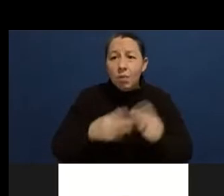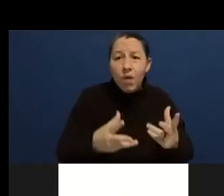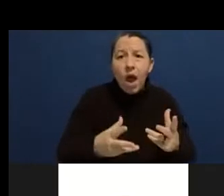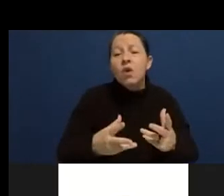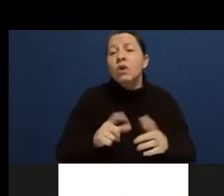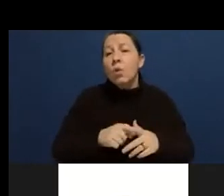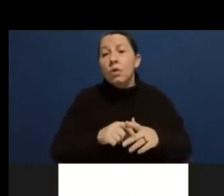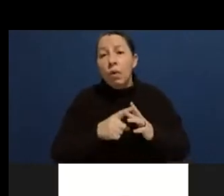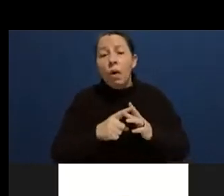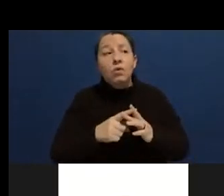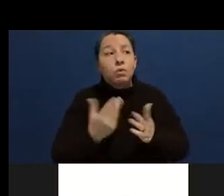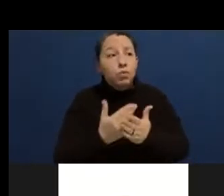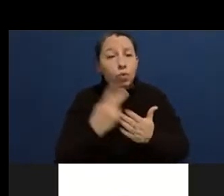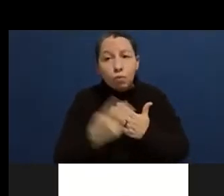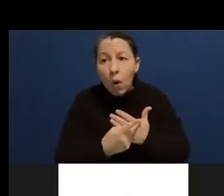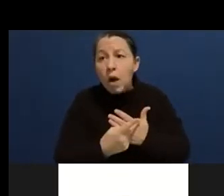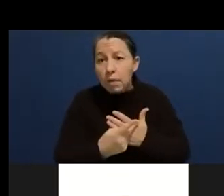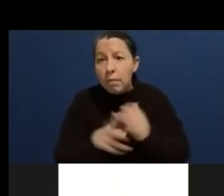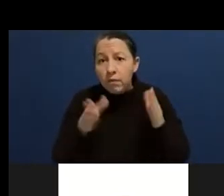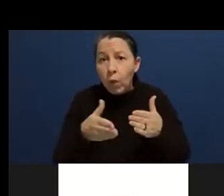trafficking. And